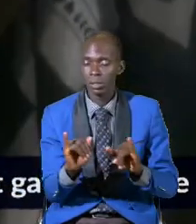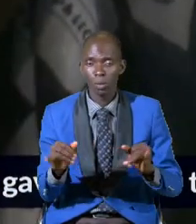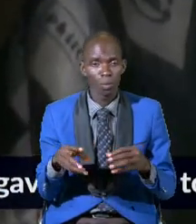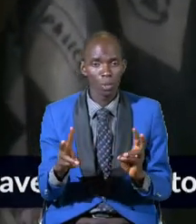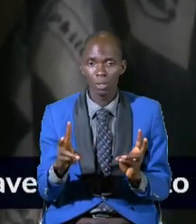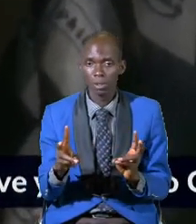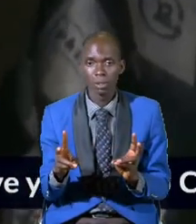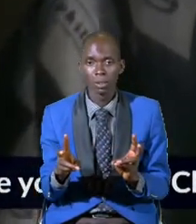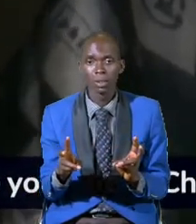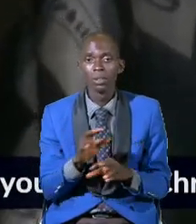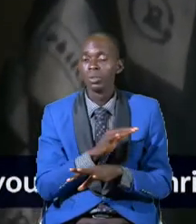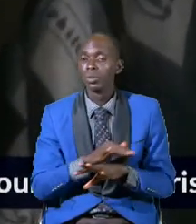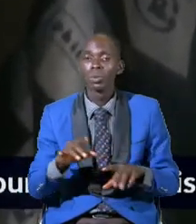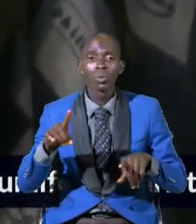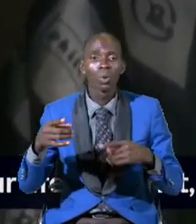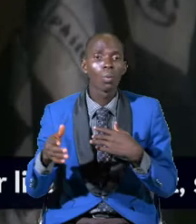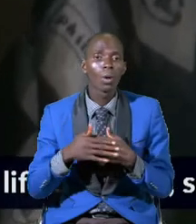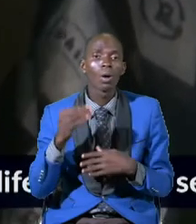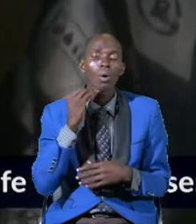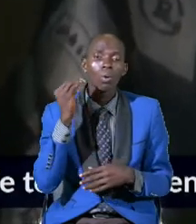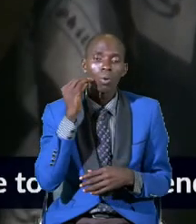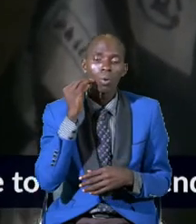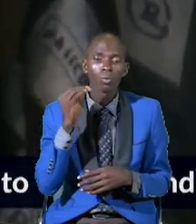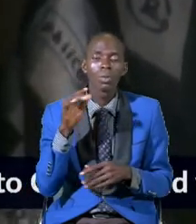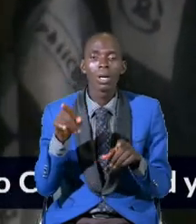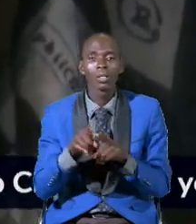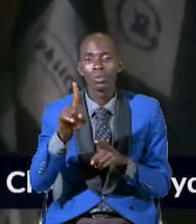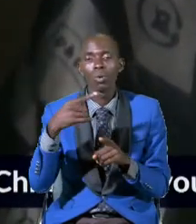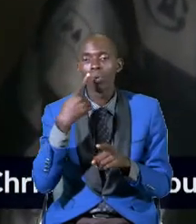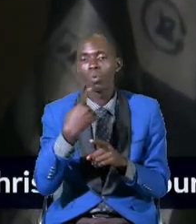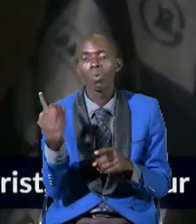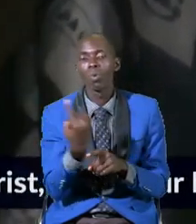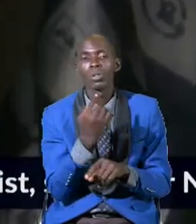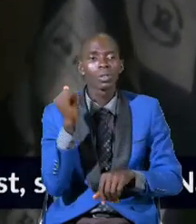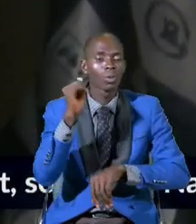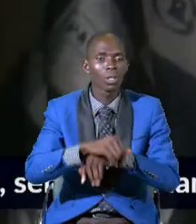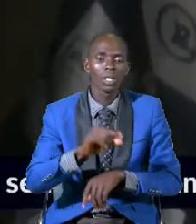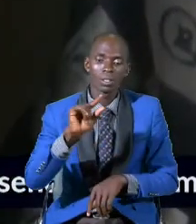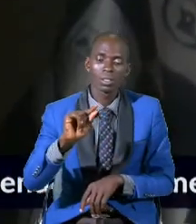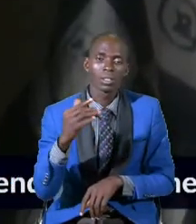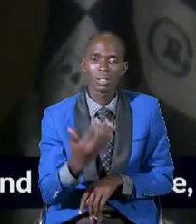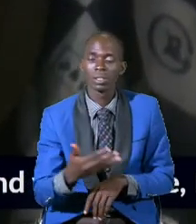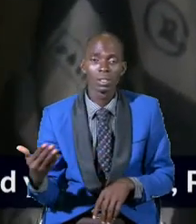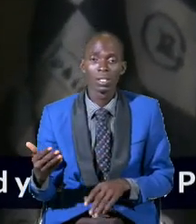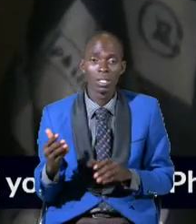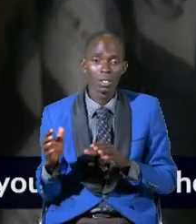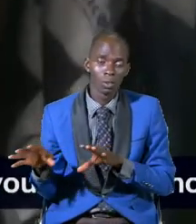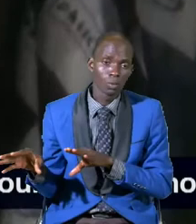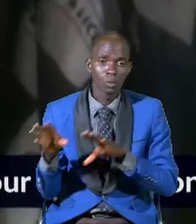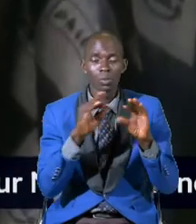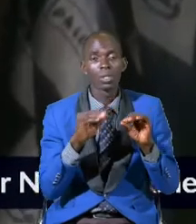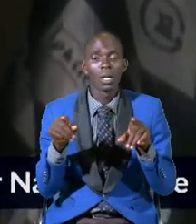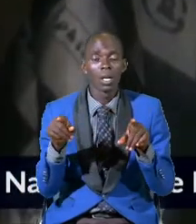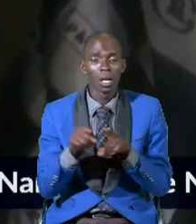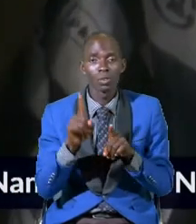Don't live here as someone who only conquers mosquitoes. Live here as somebody who can conquer your